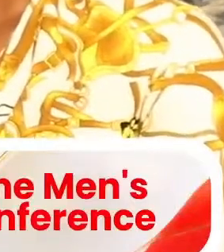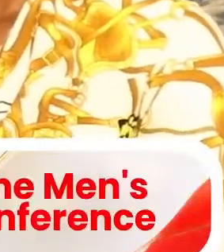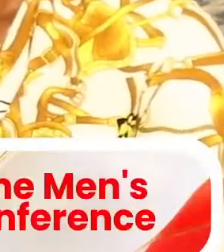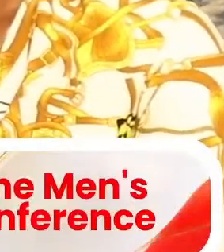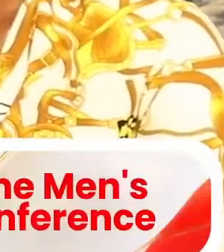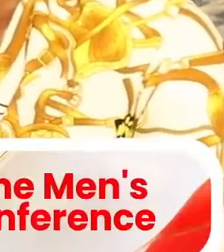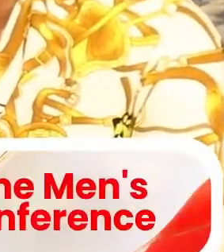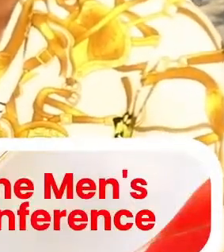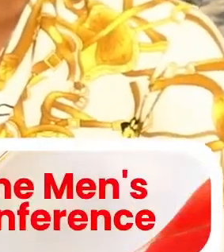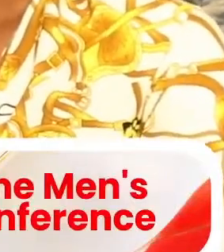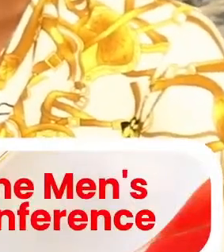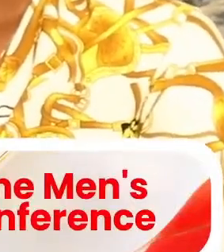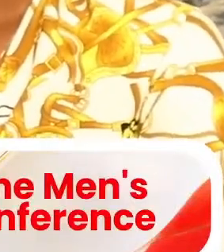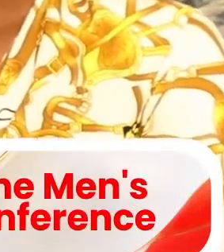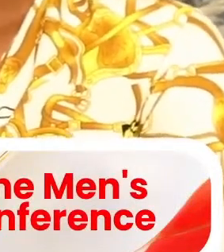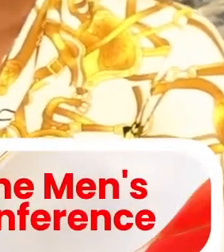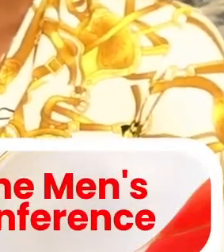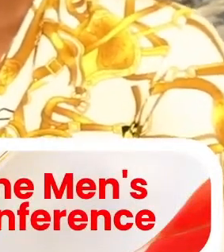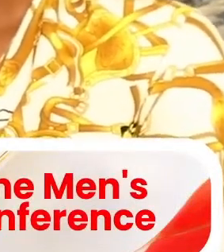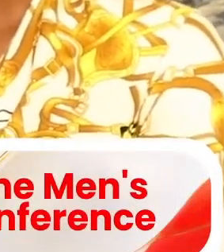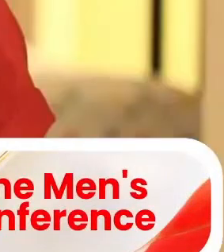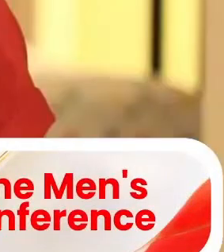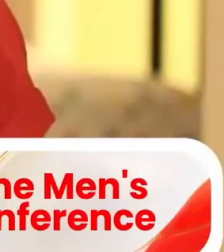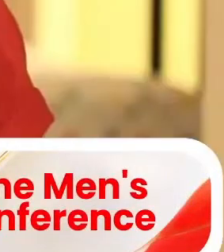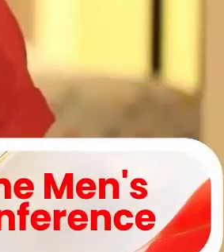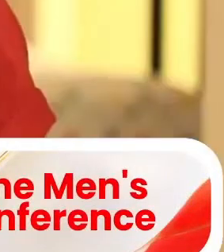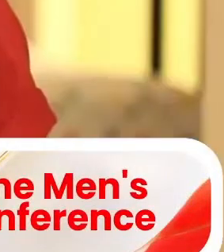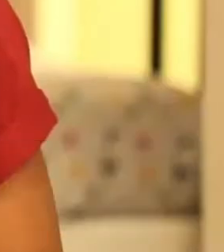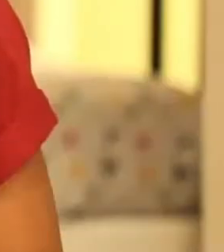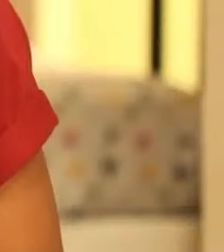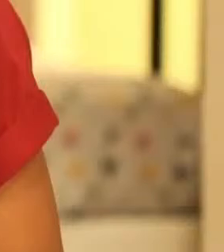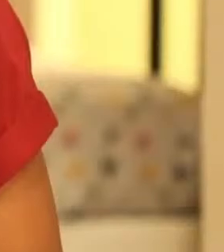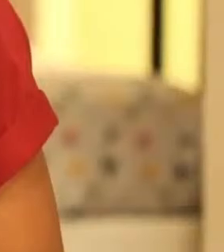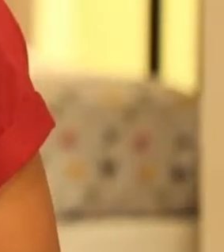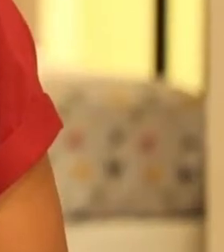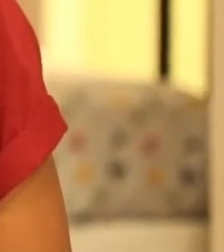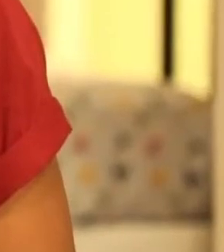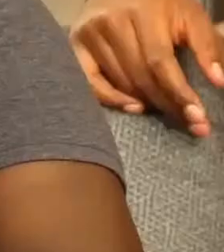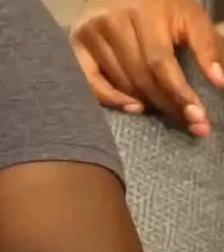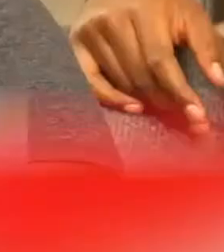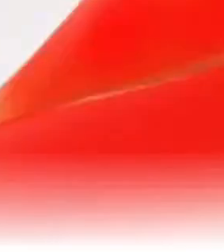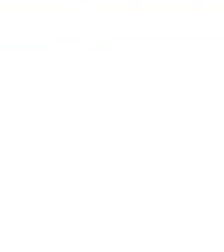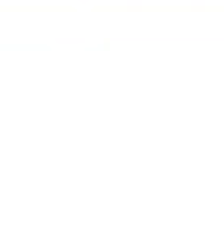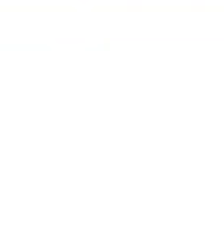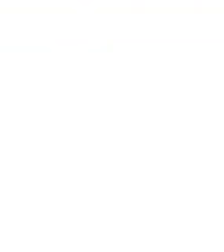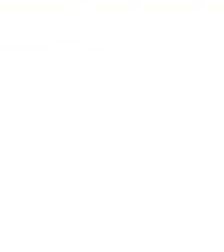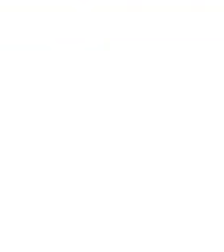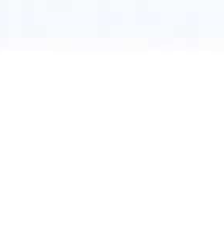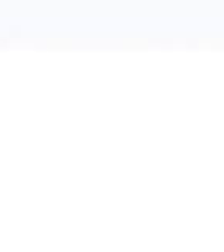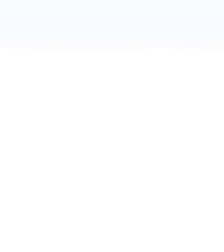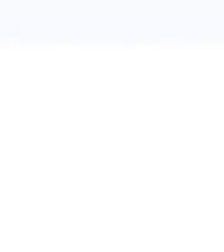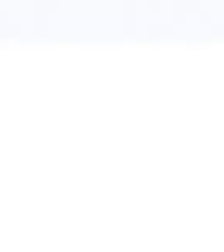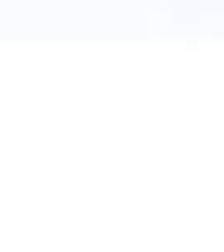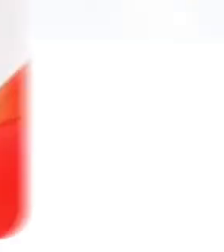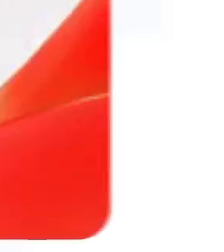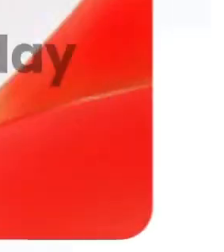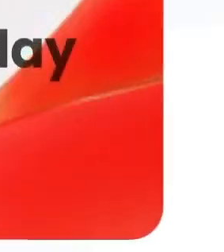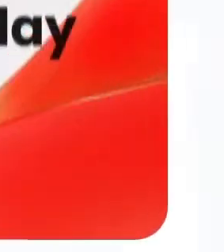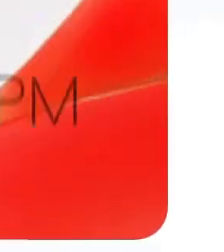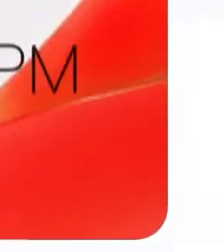is men being able to exist as themselves. Tune in every Wednesday at 10 p.m.